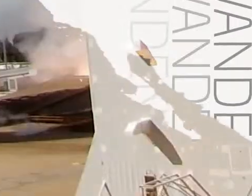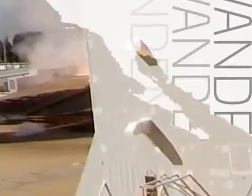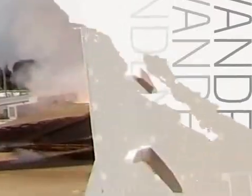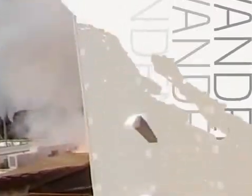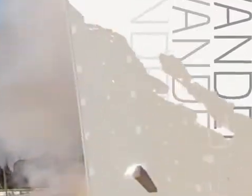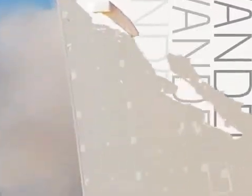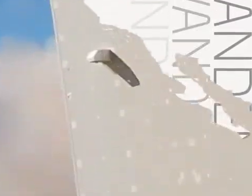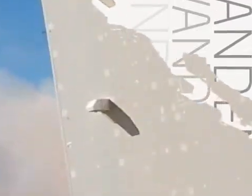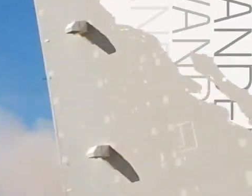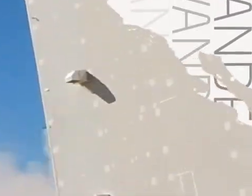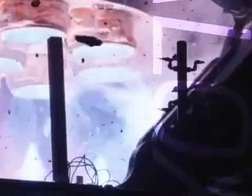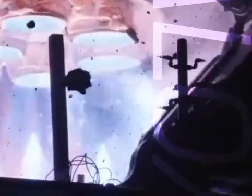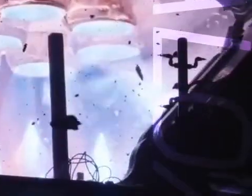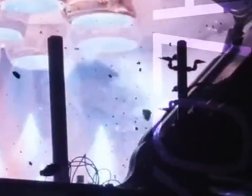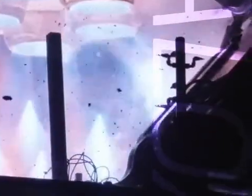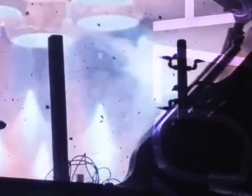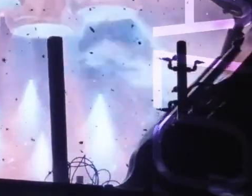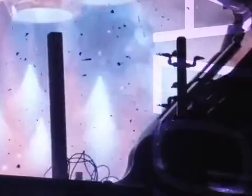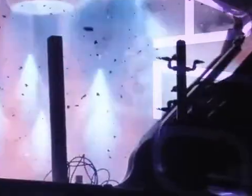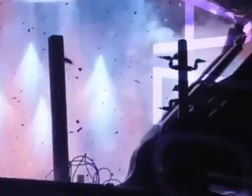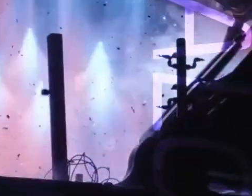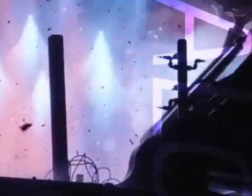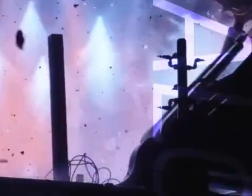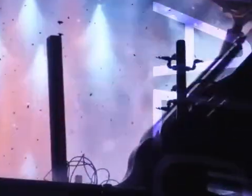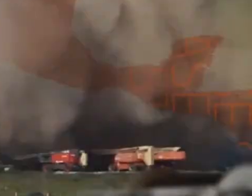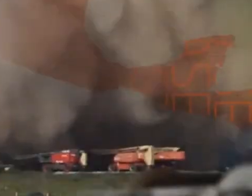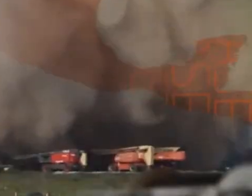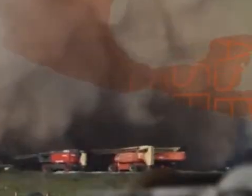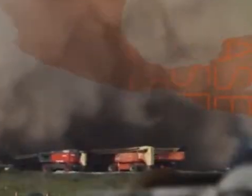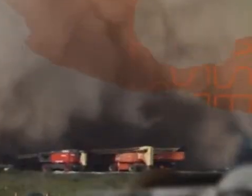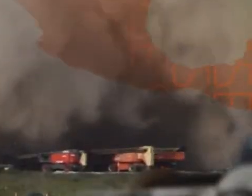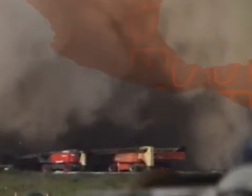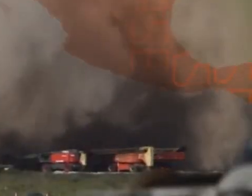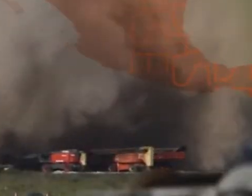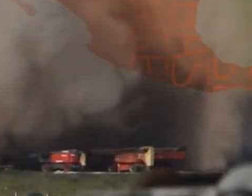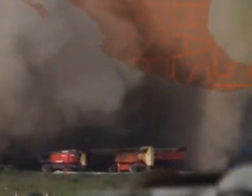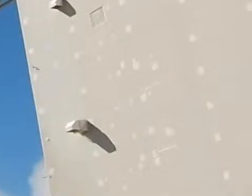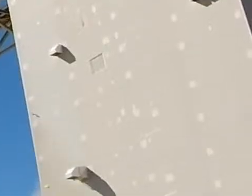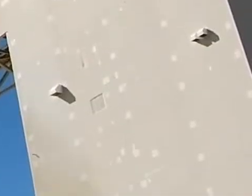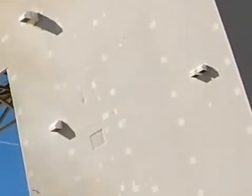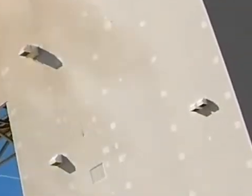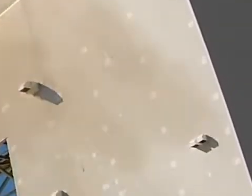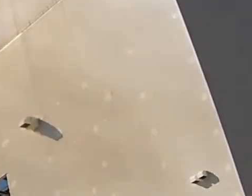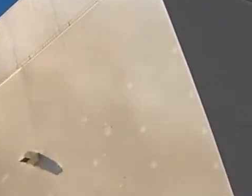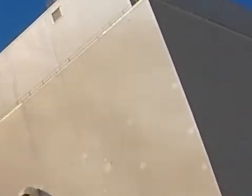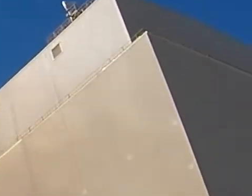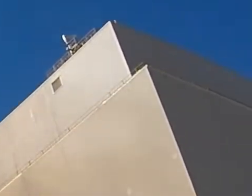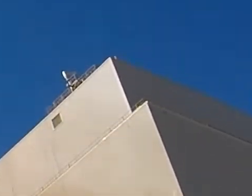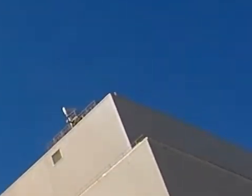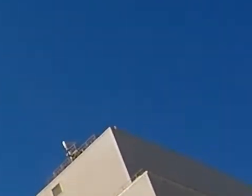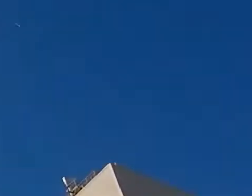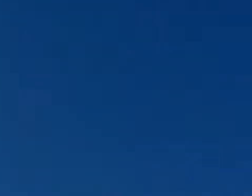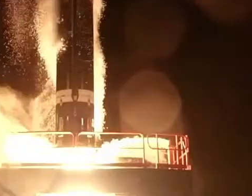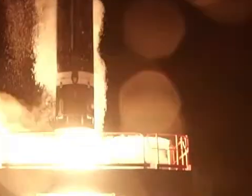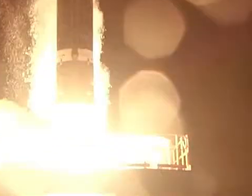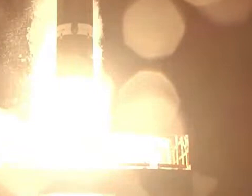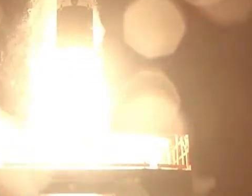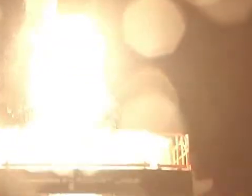We have liftoff. Propulsion continues to be normal. R68 chamber pressure looks